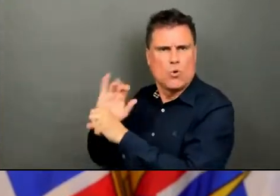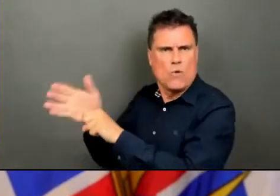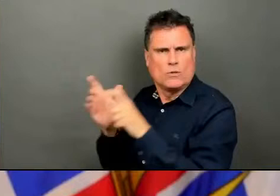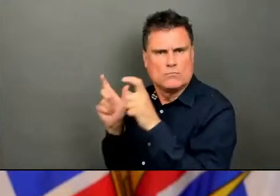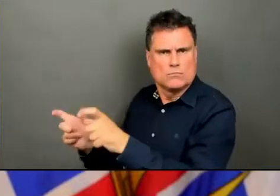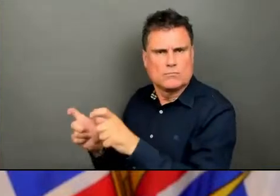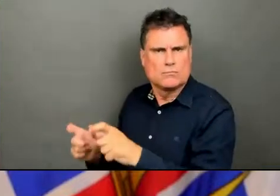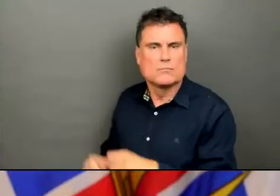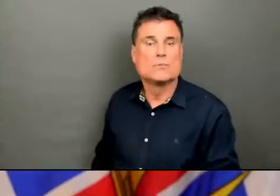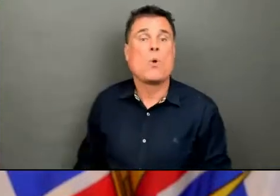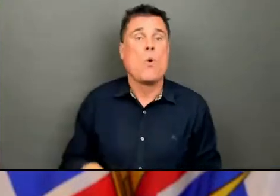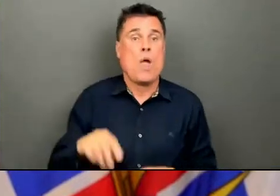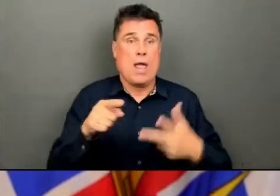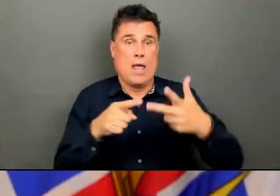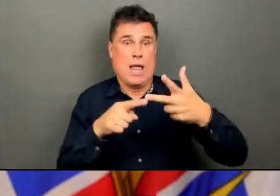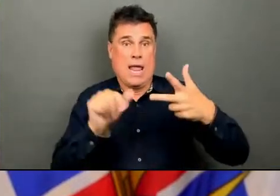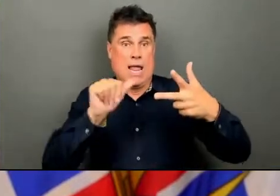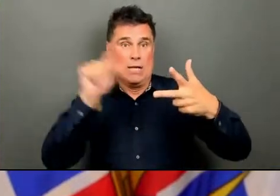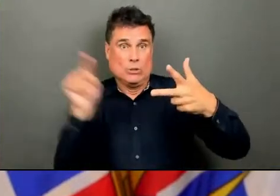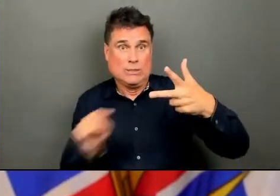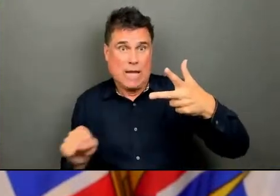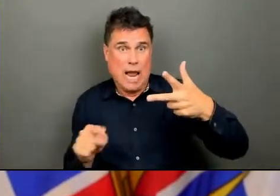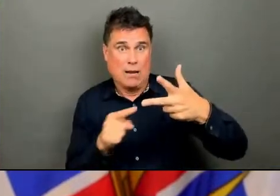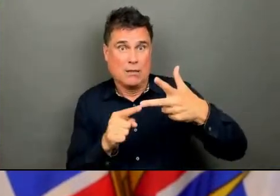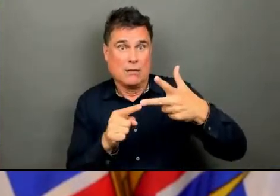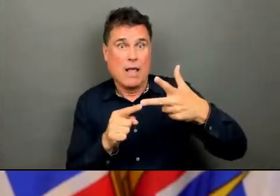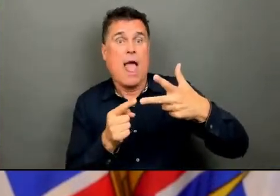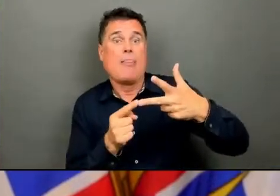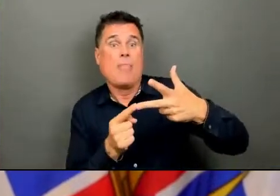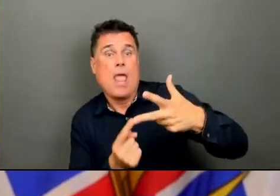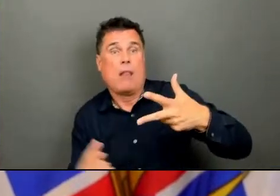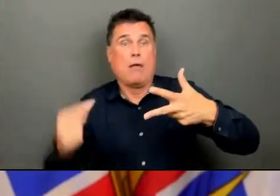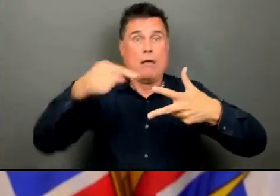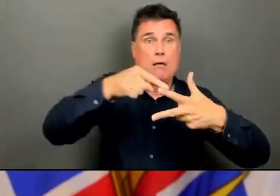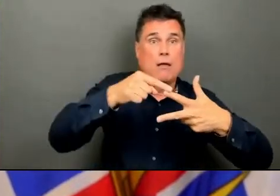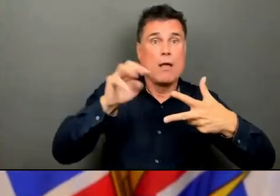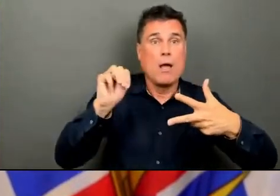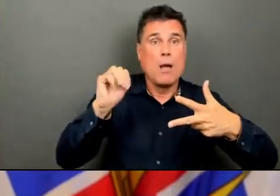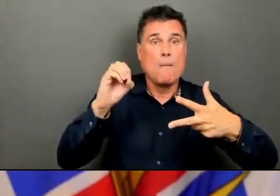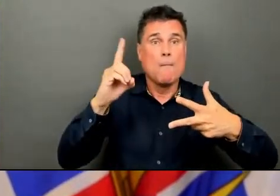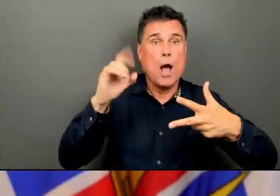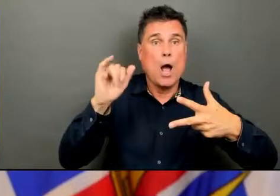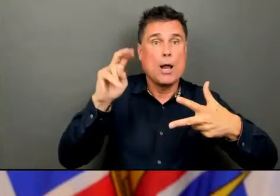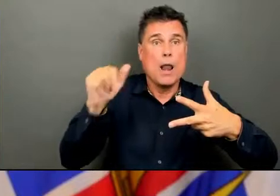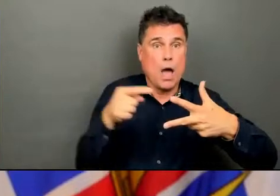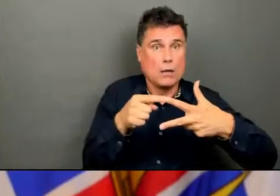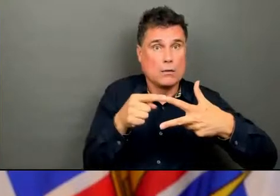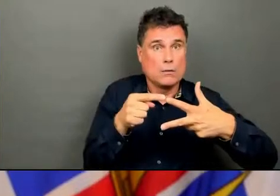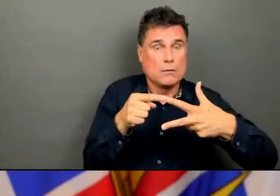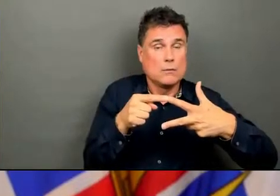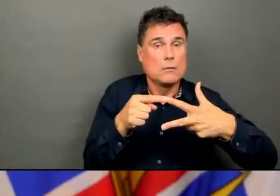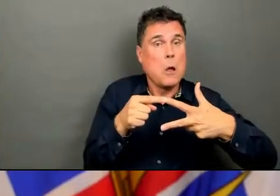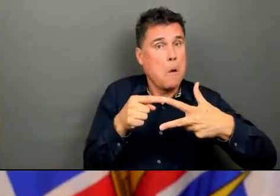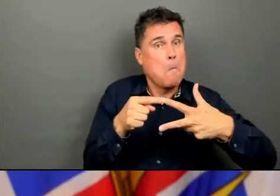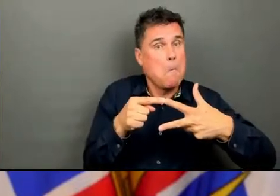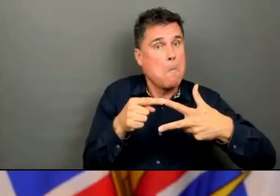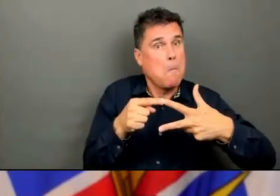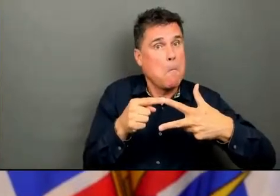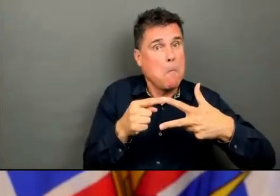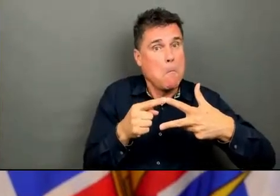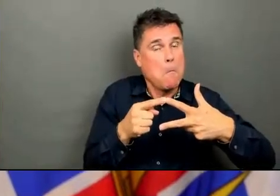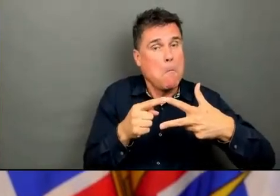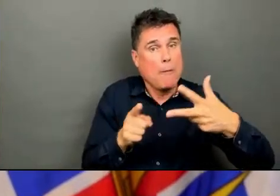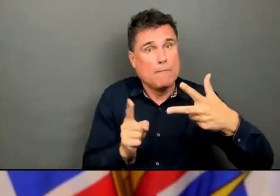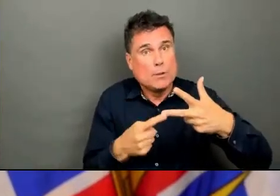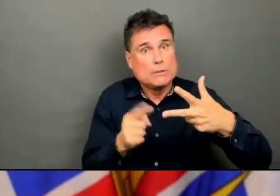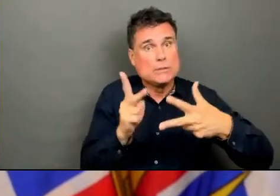or the cell mediated response translate into better protection in the real world? And the answer is we don't